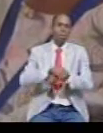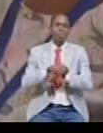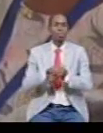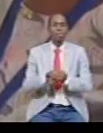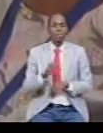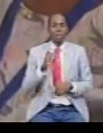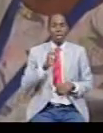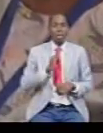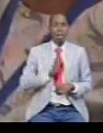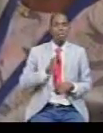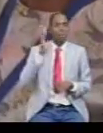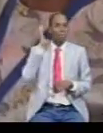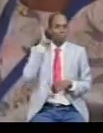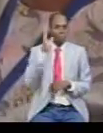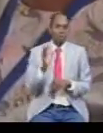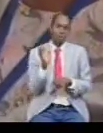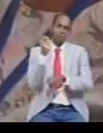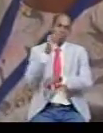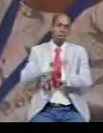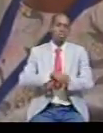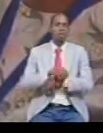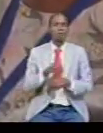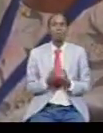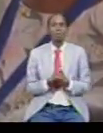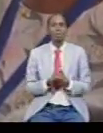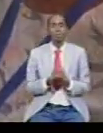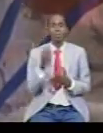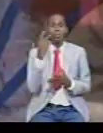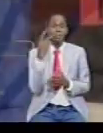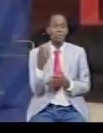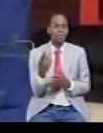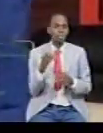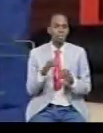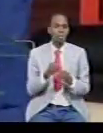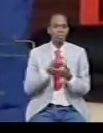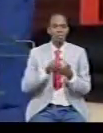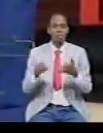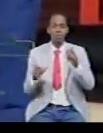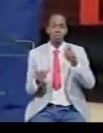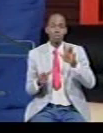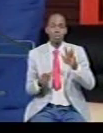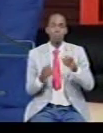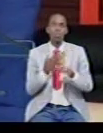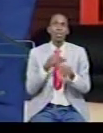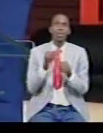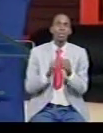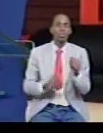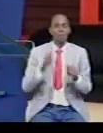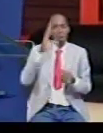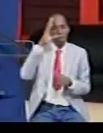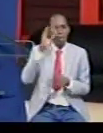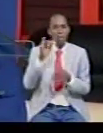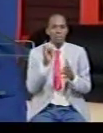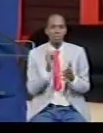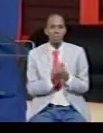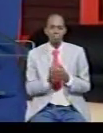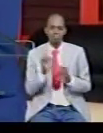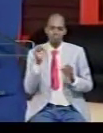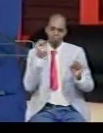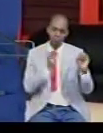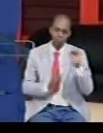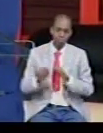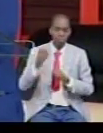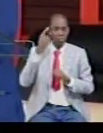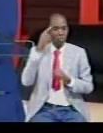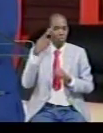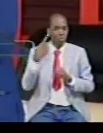overcome. I will conquer. Look at verse 25. And every man that striveth for the mastery